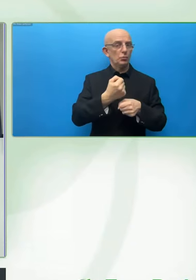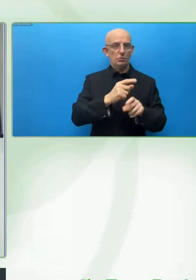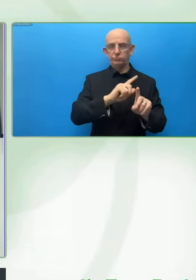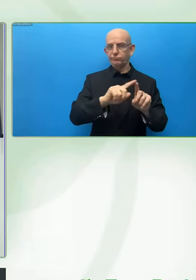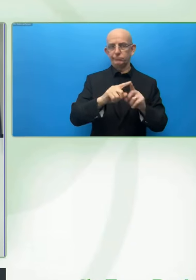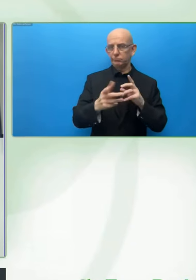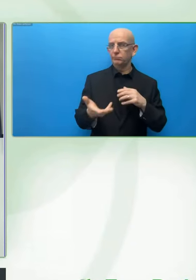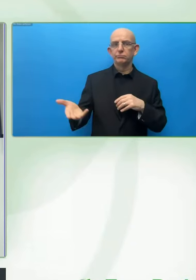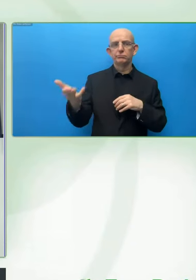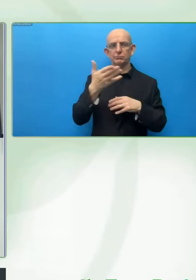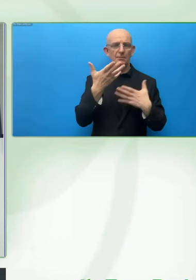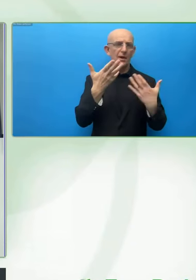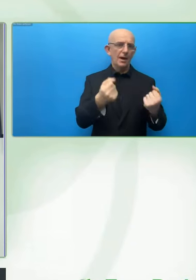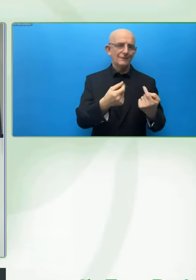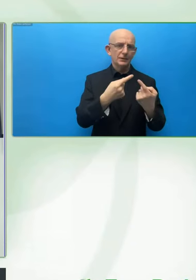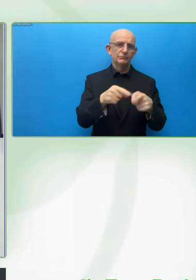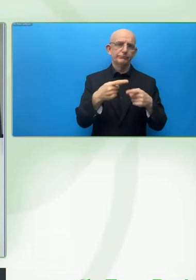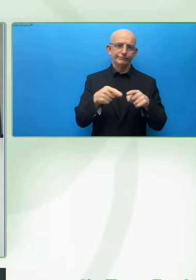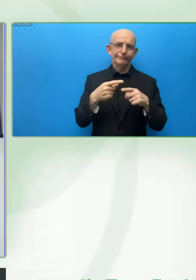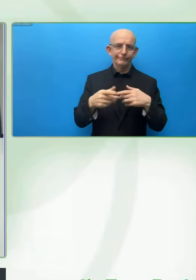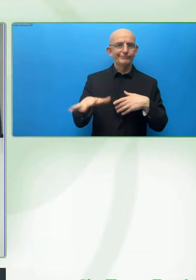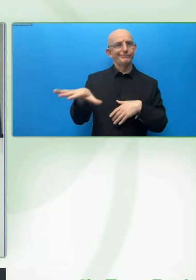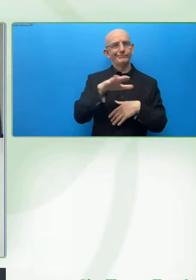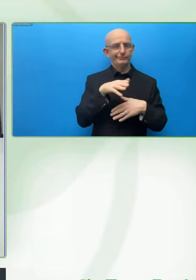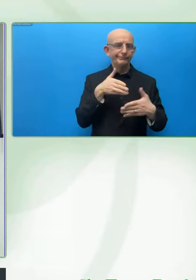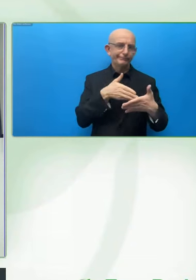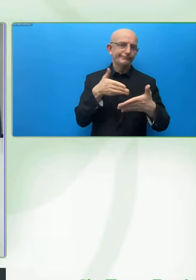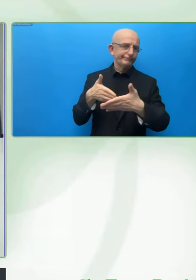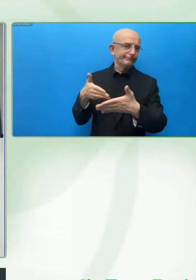either the change of residence or some other very specific